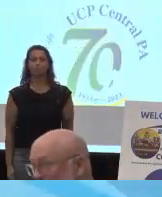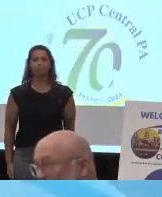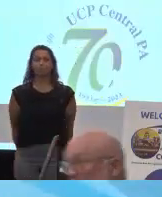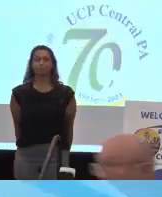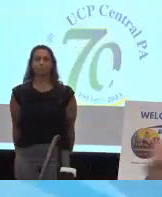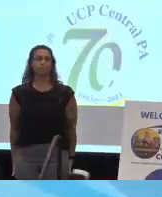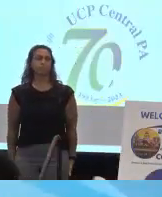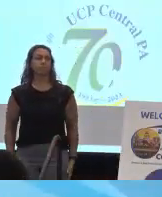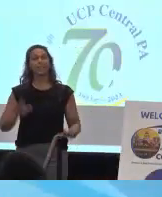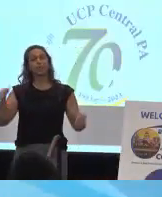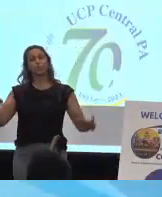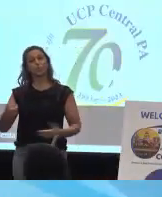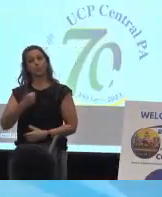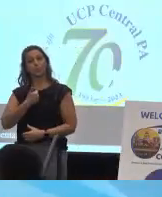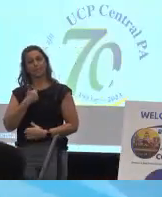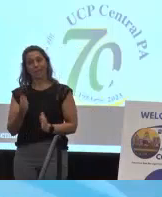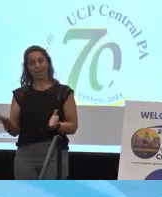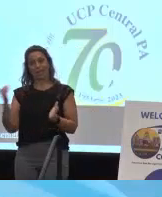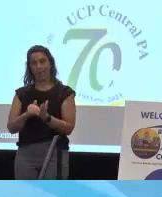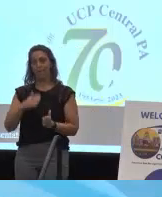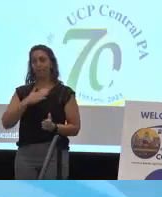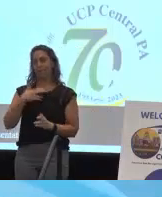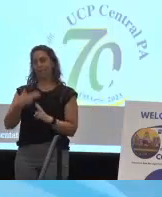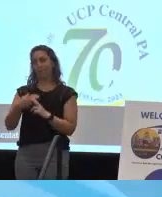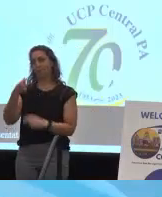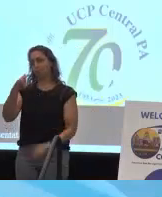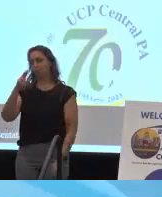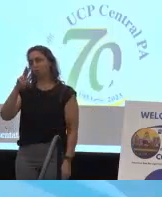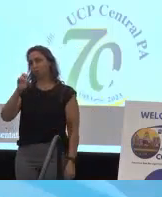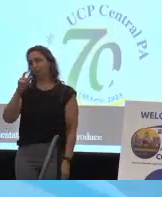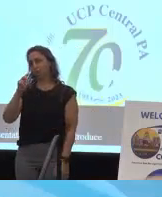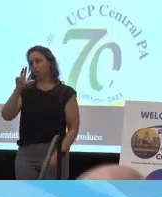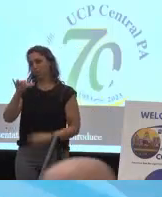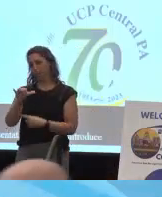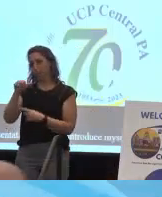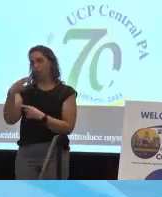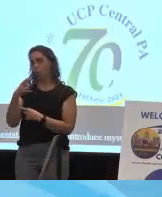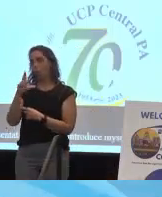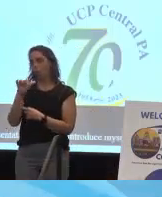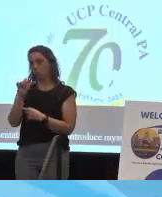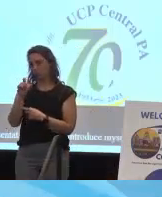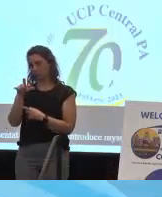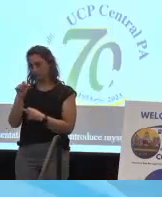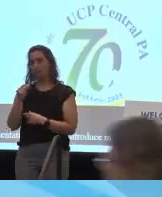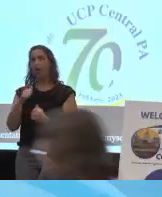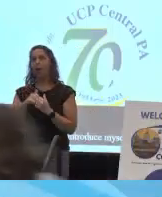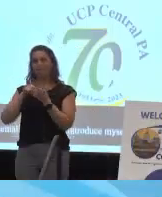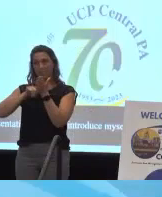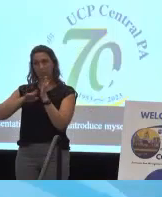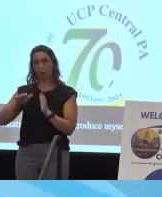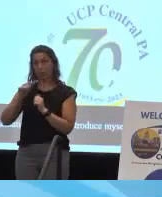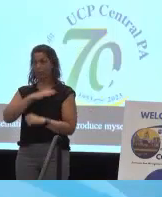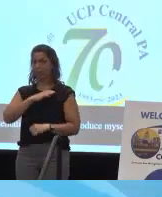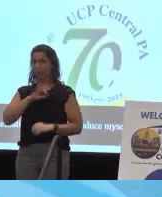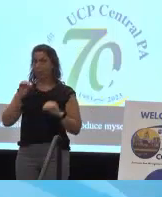Just to reintroduce myself, my name is Gregory Holtz. I'm an investigator with the PHRC Pittsburgh office, and I'm